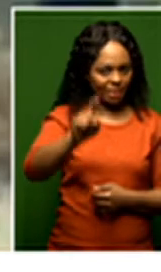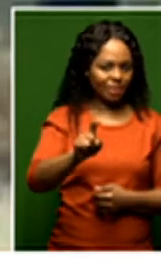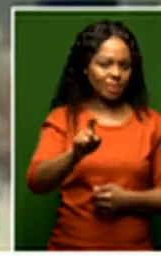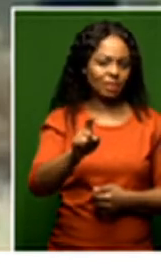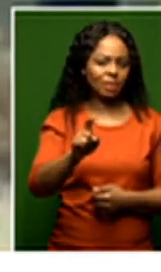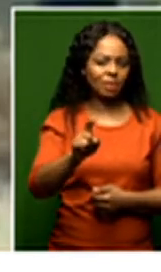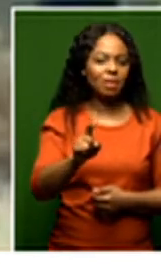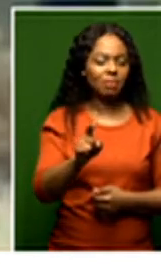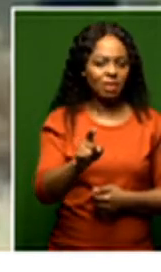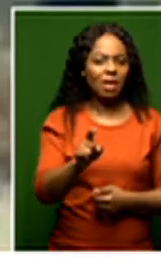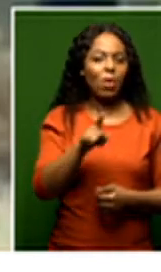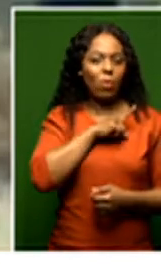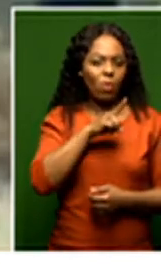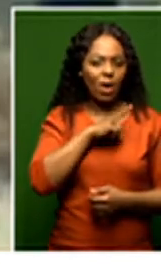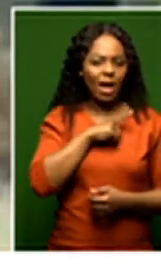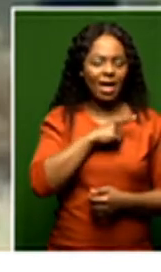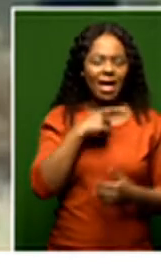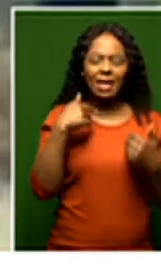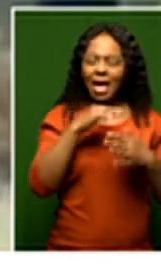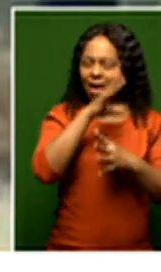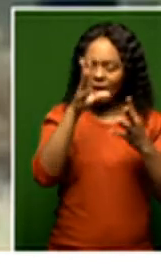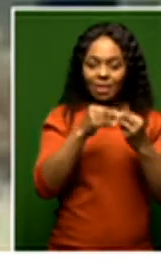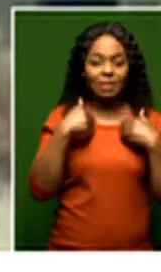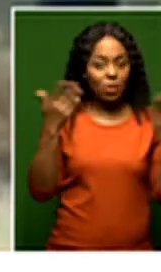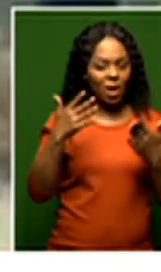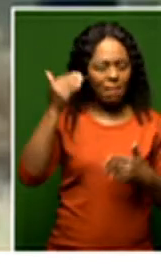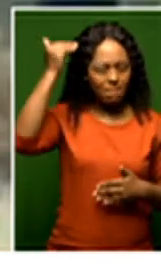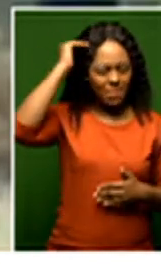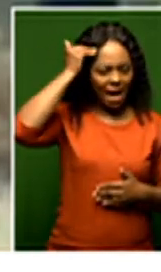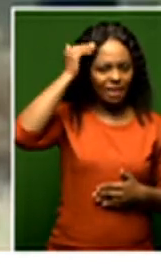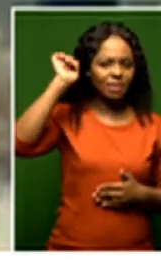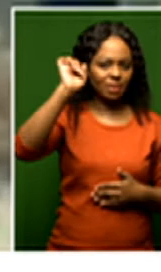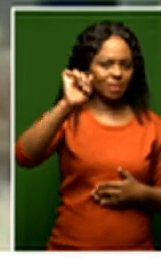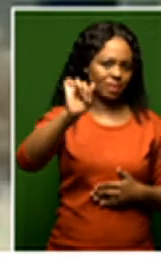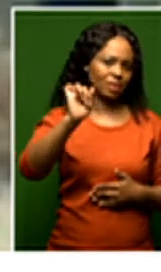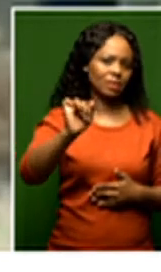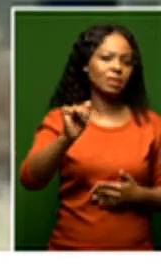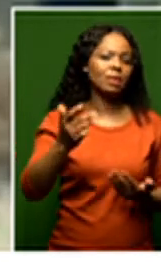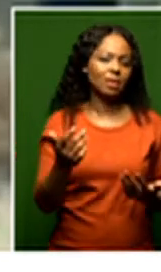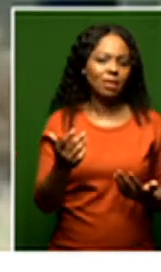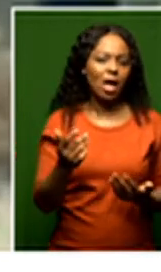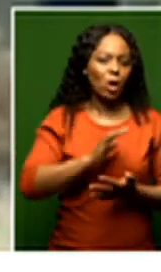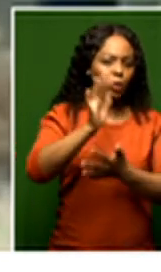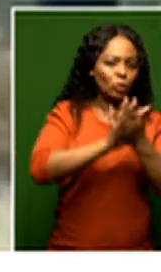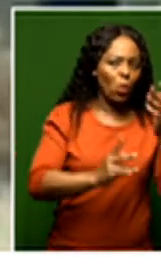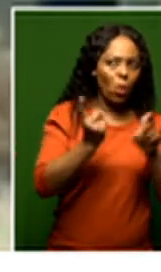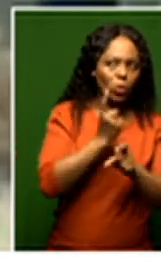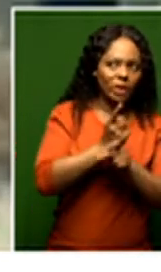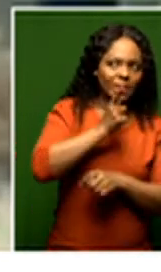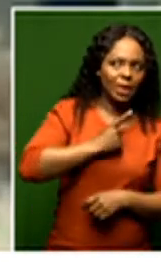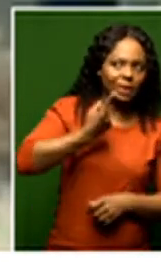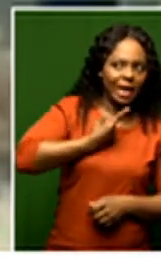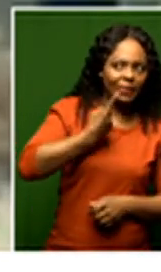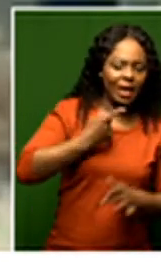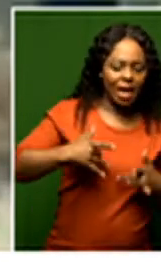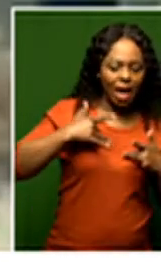your situation, because everything begins in your mind, the way you perceive your situation, the story you are telling yourself about your life